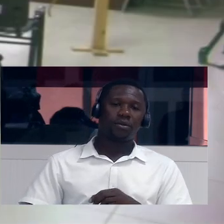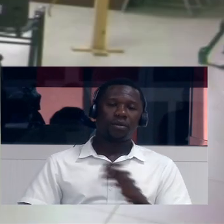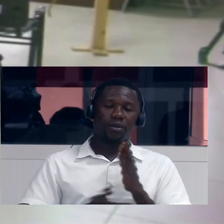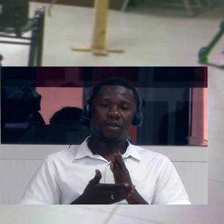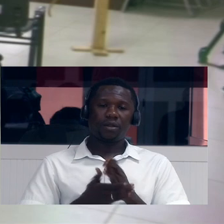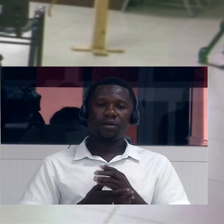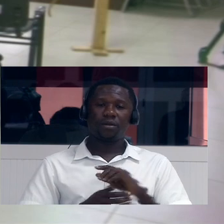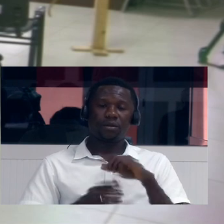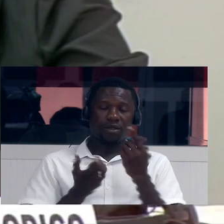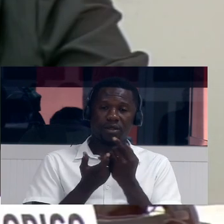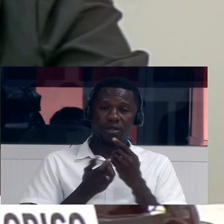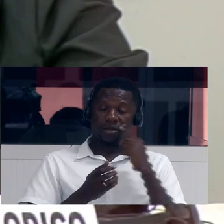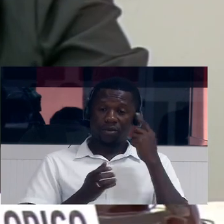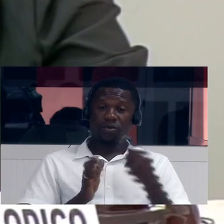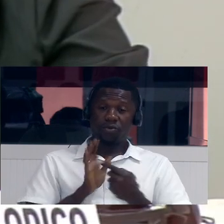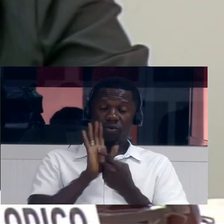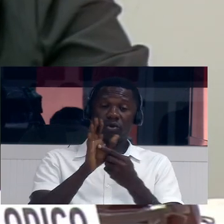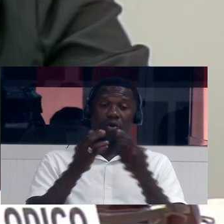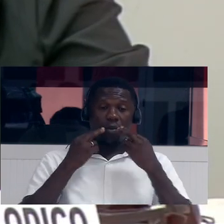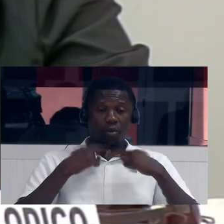that certain revelations have come out.